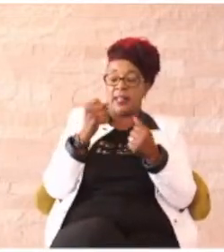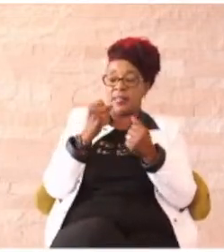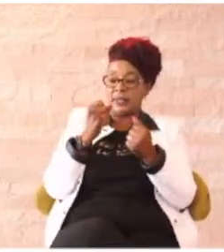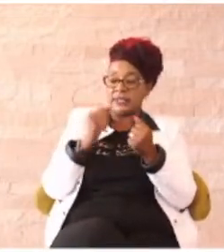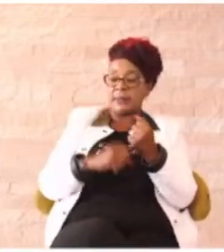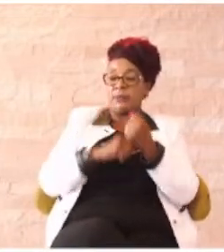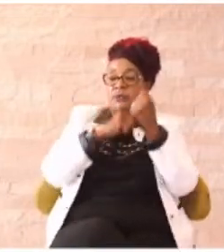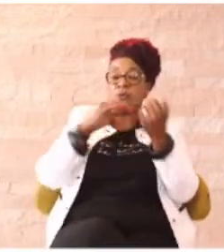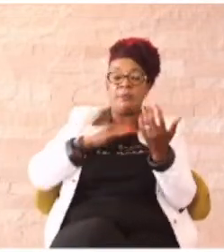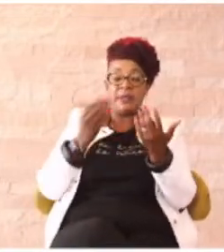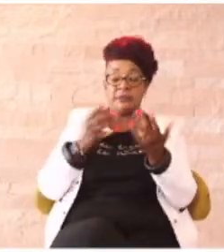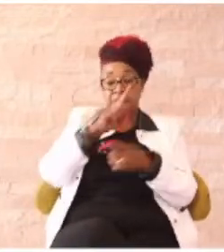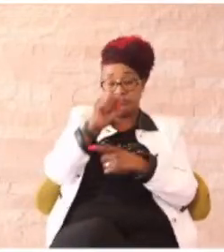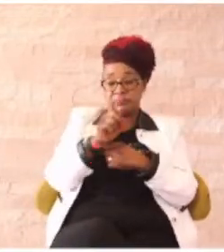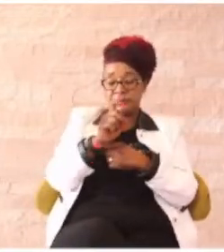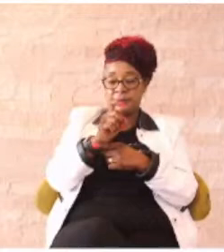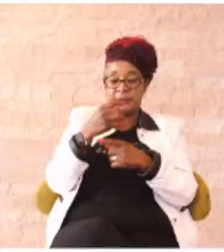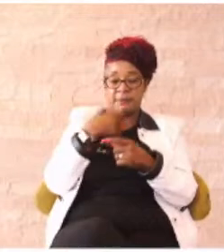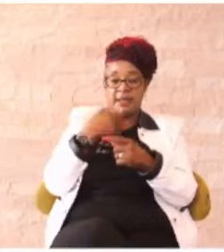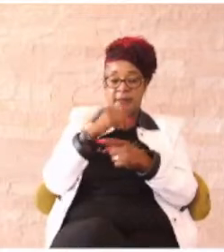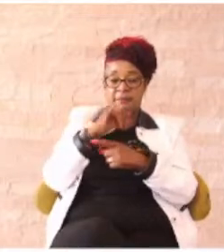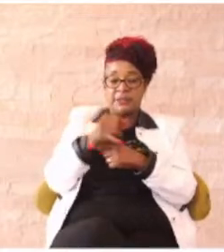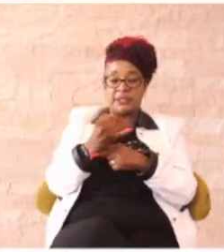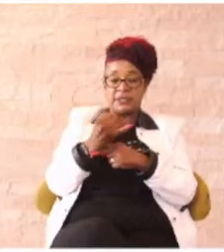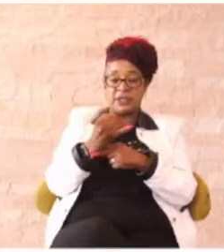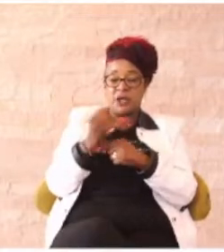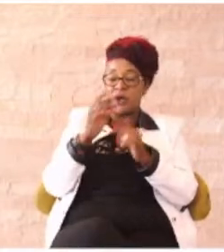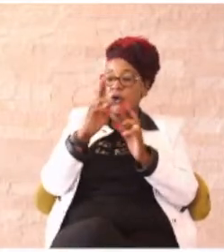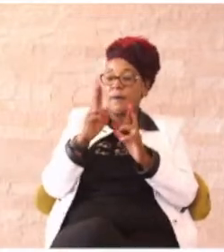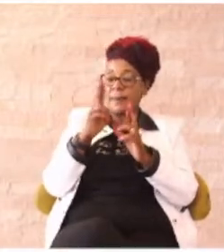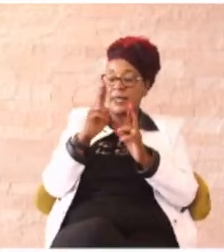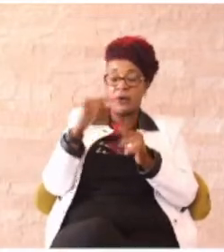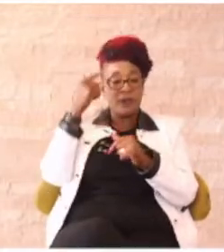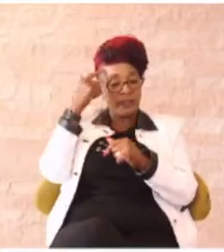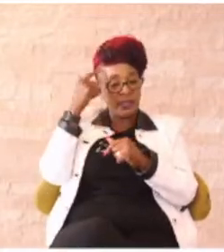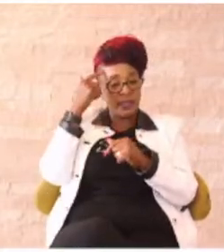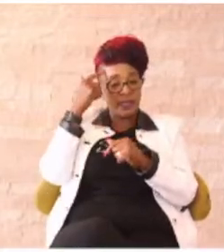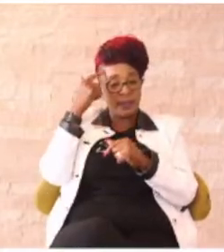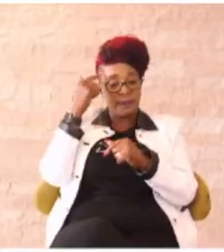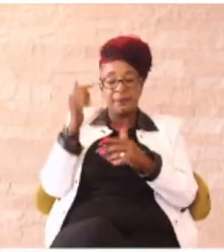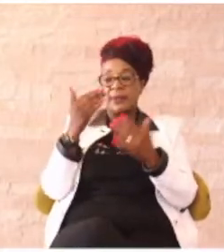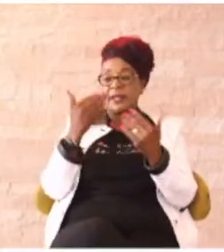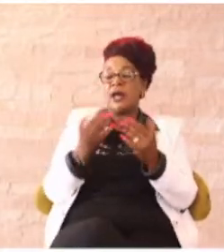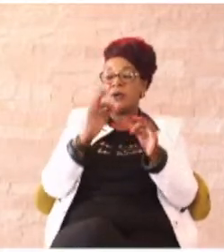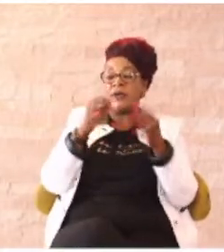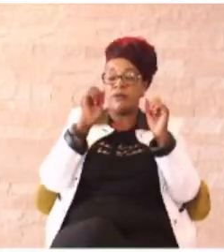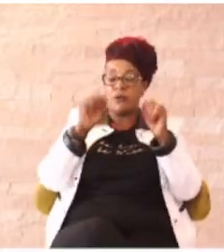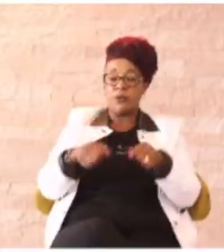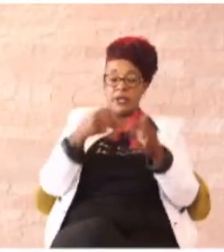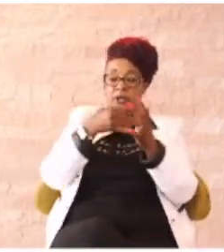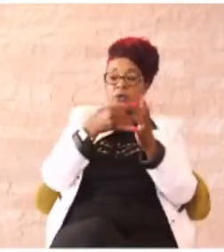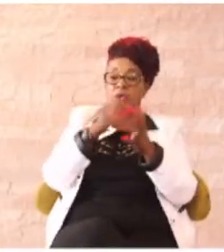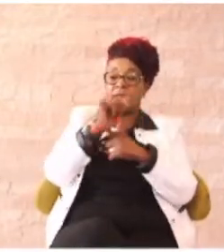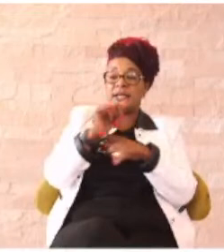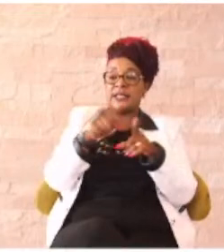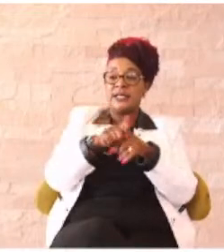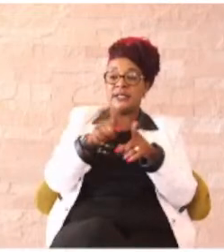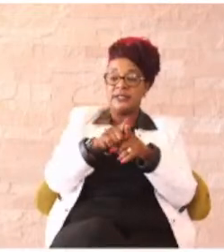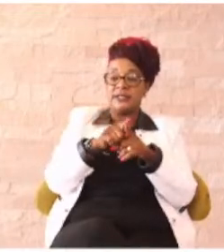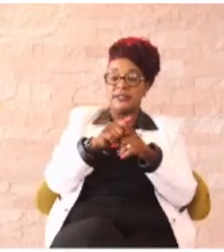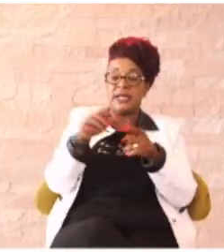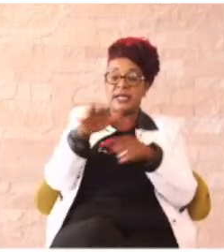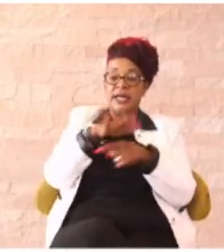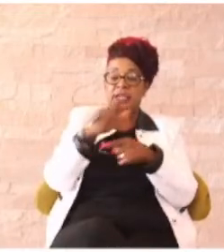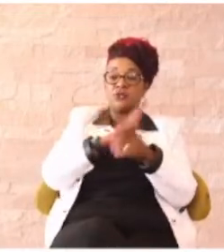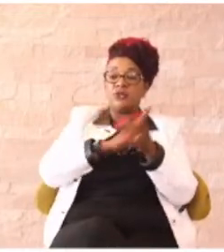women. I'm just hoping or thinking if now you could include that as a build-up to interventions in